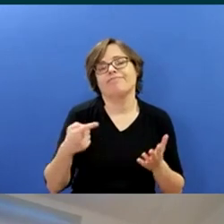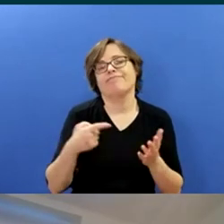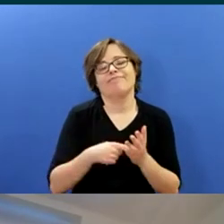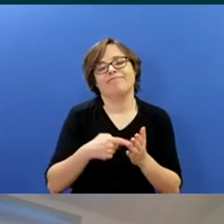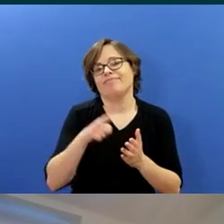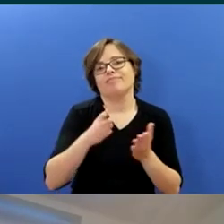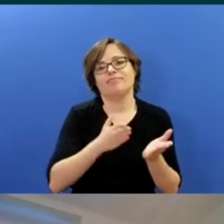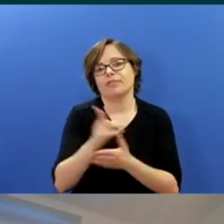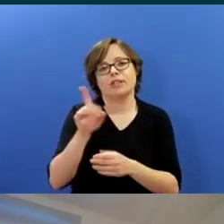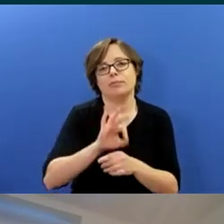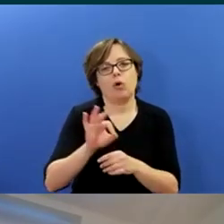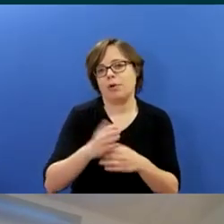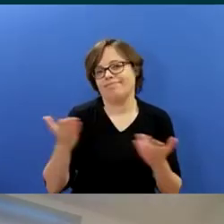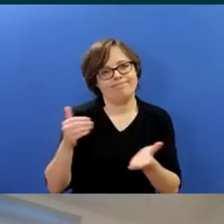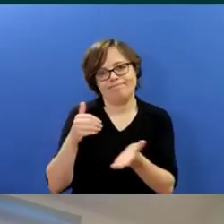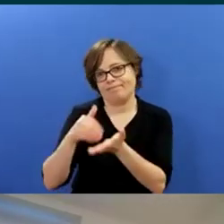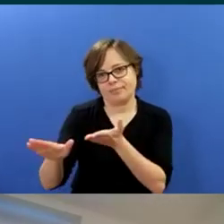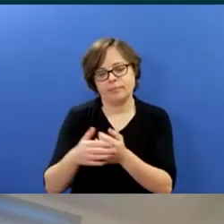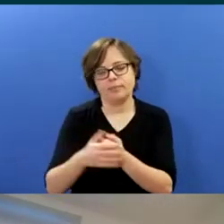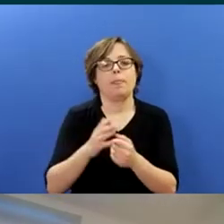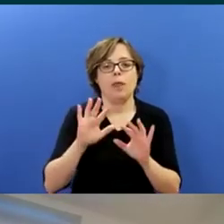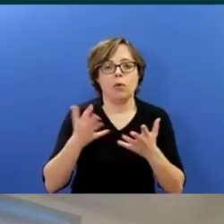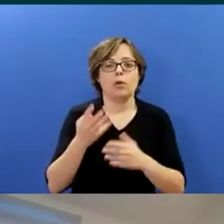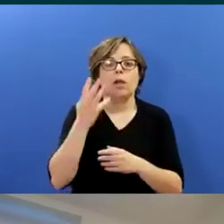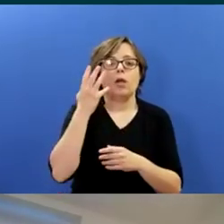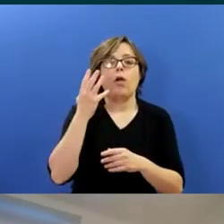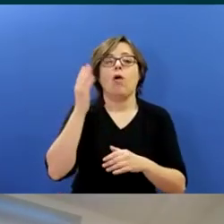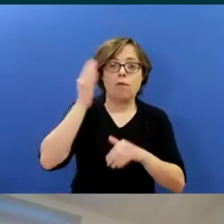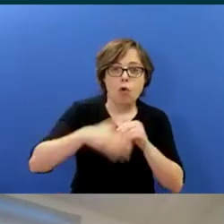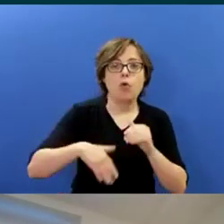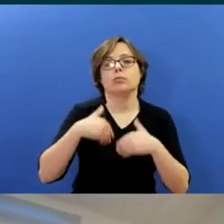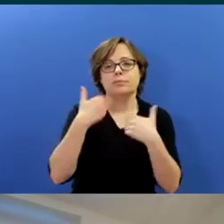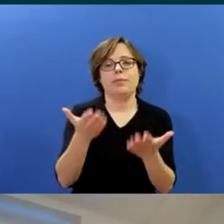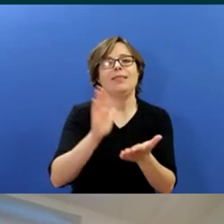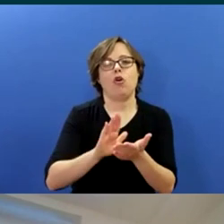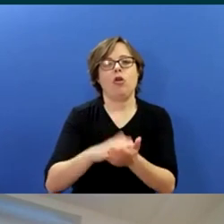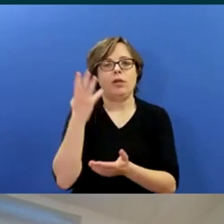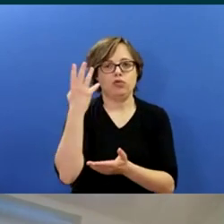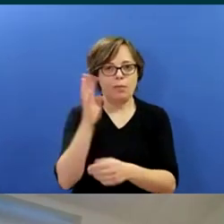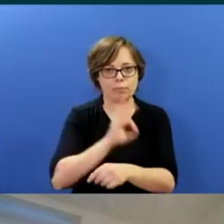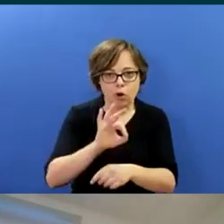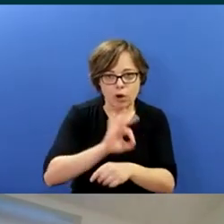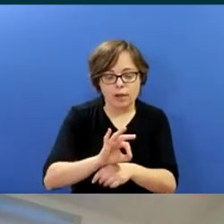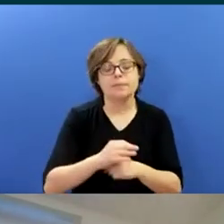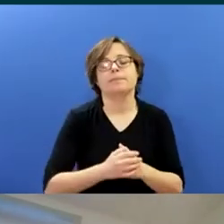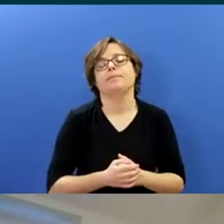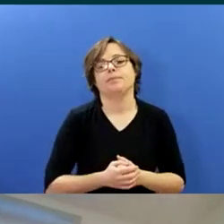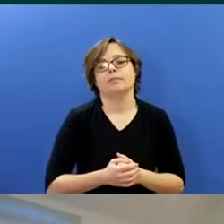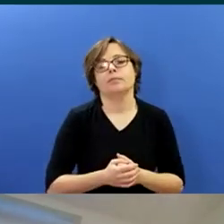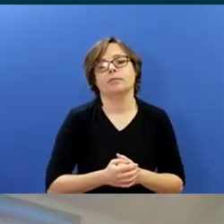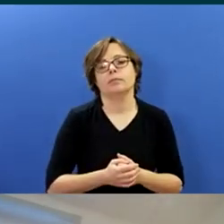So 4 ideas, we wanted to find 4 ideas in the end, because for us it was